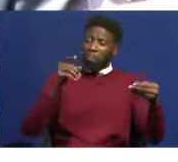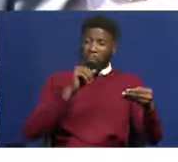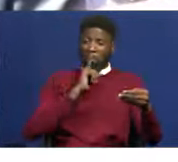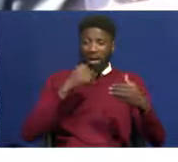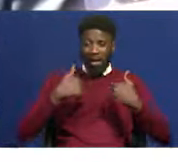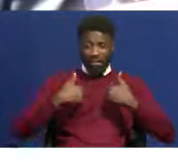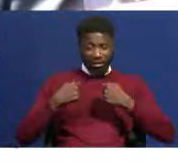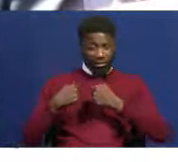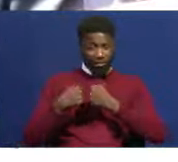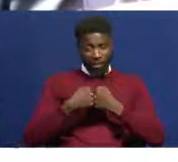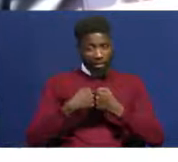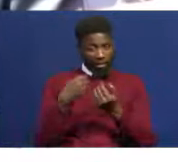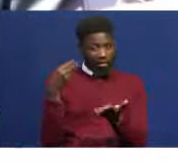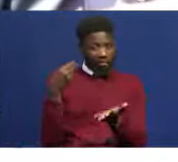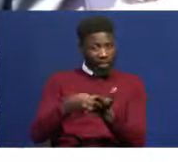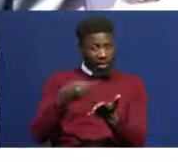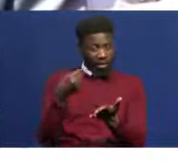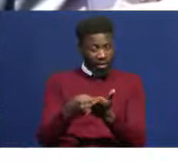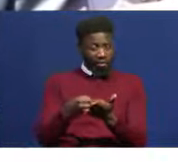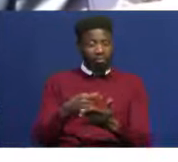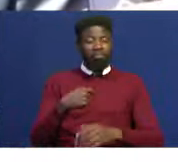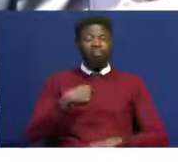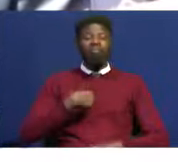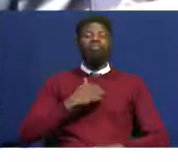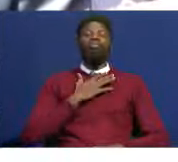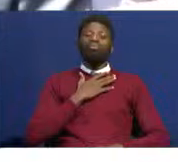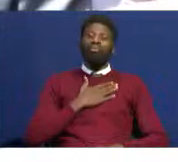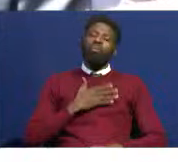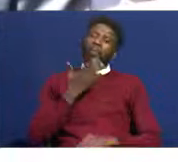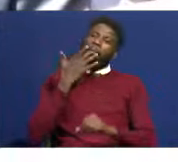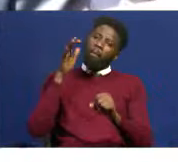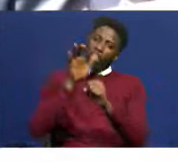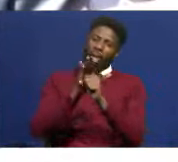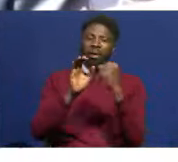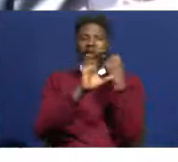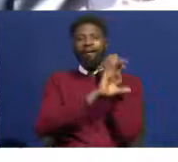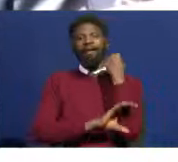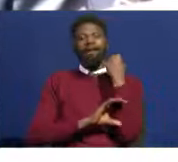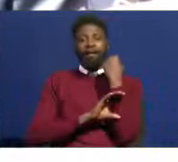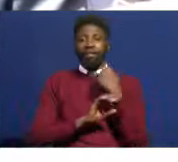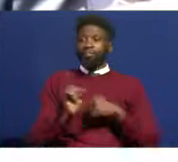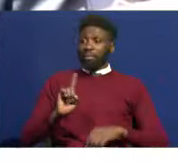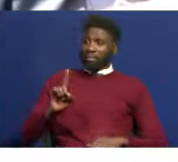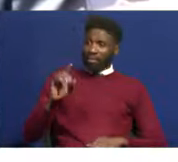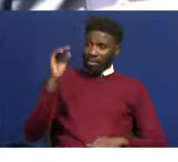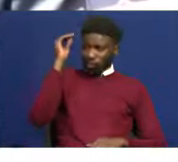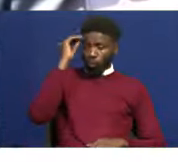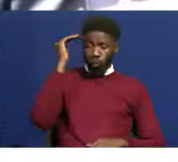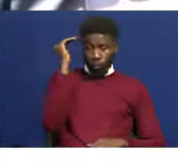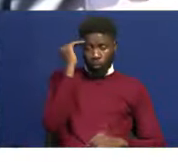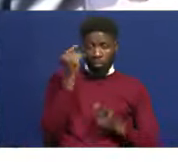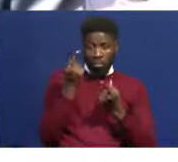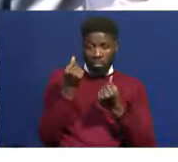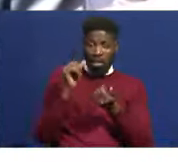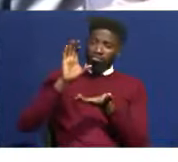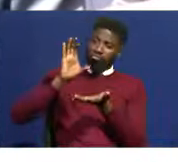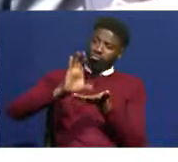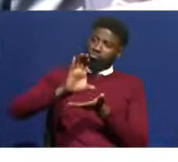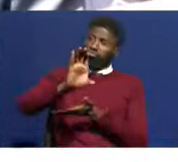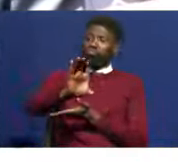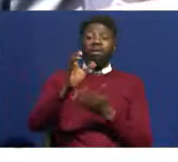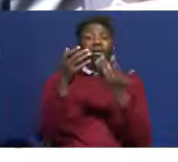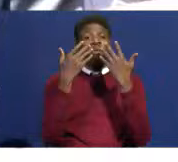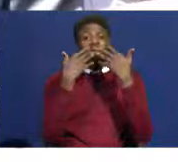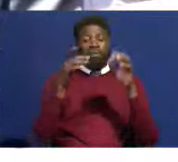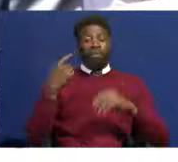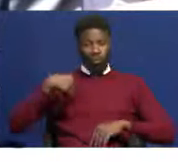relating to finances. And I want to assure the country that as far as the ministry is concerned, the funds were released, and we're going